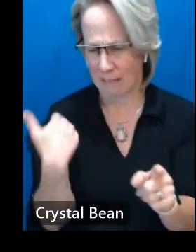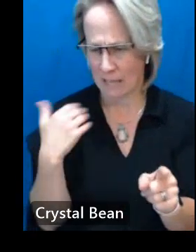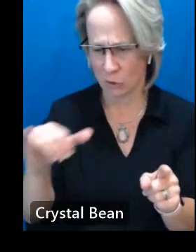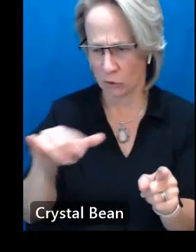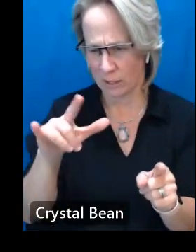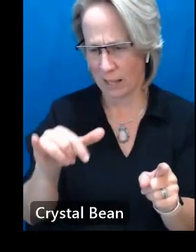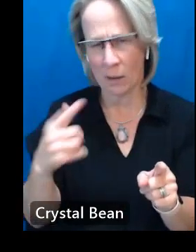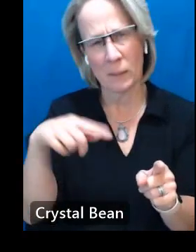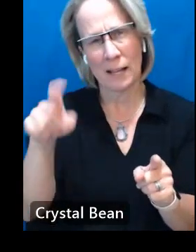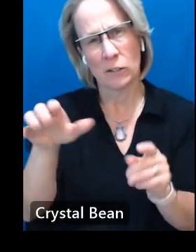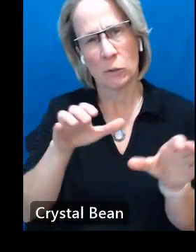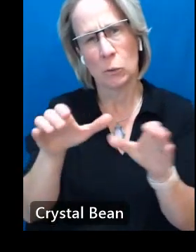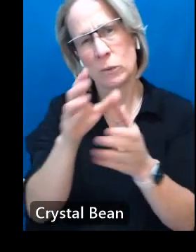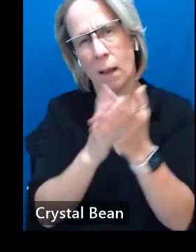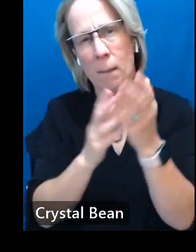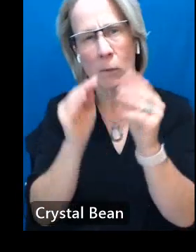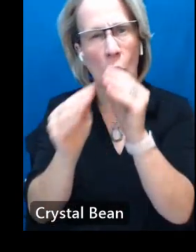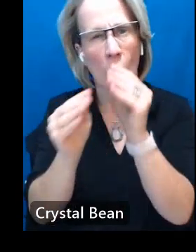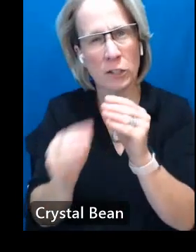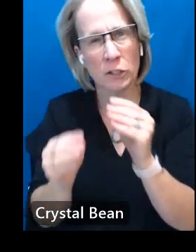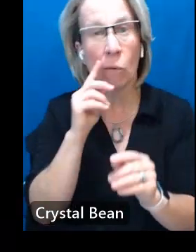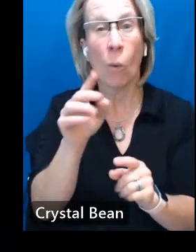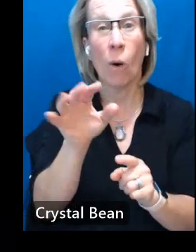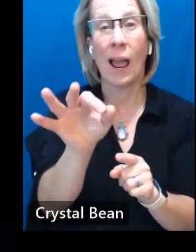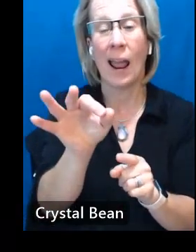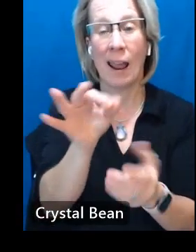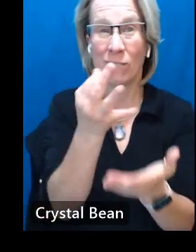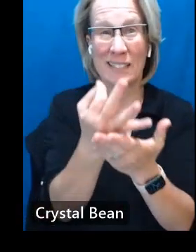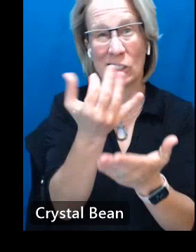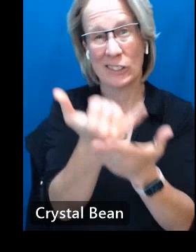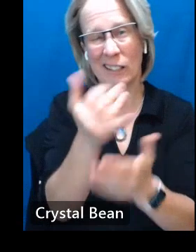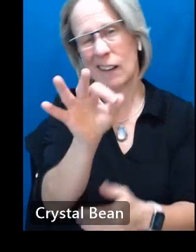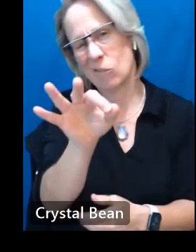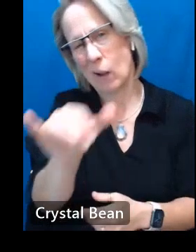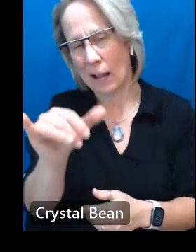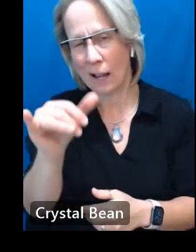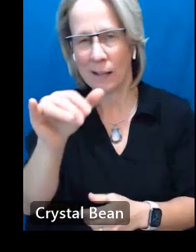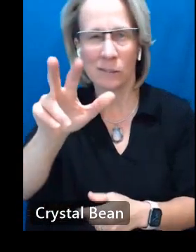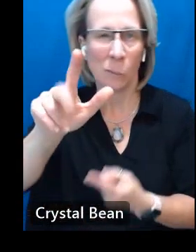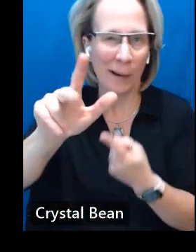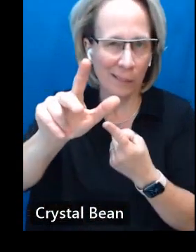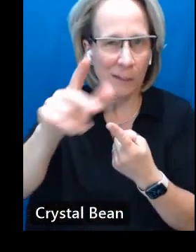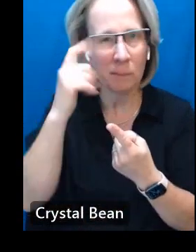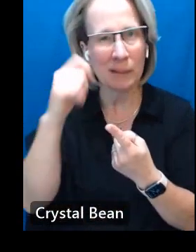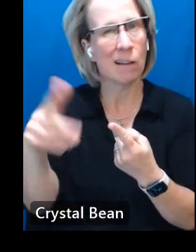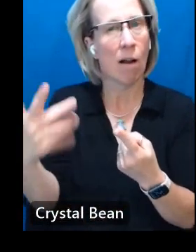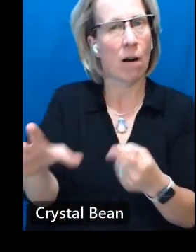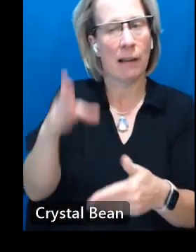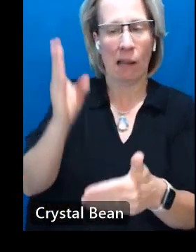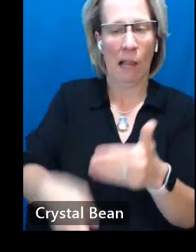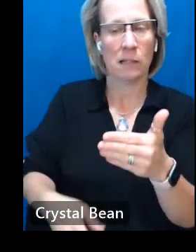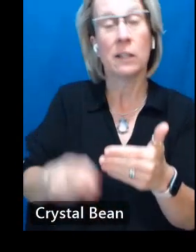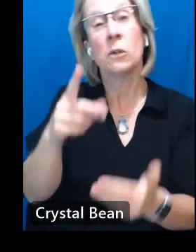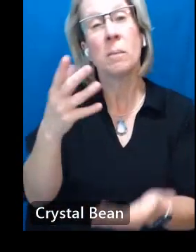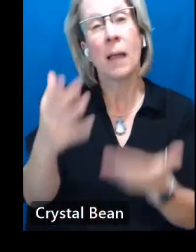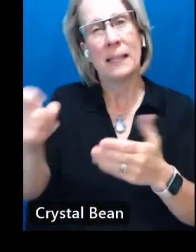corrections to FY23 that had already ended, in which case you might need to backdate the journal to